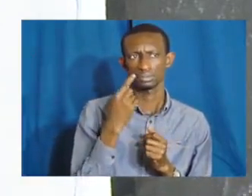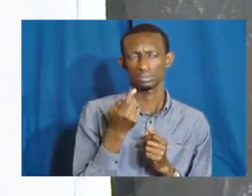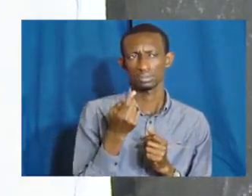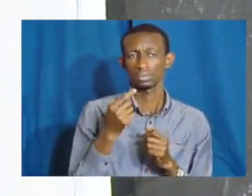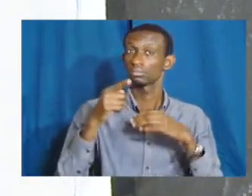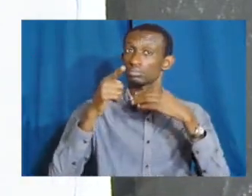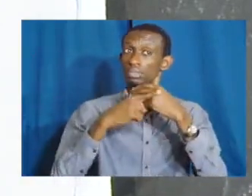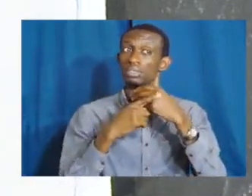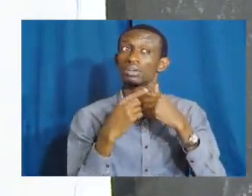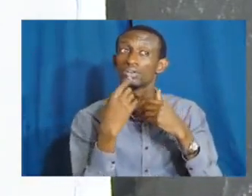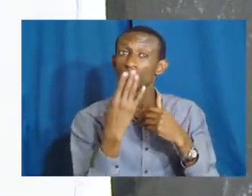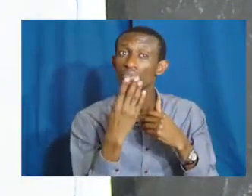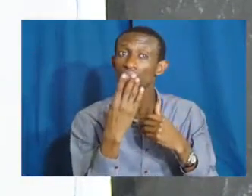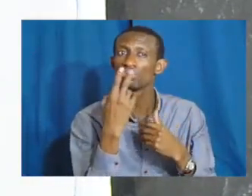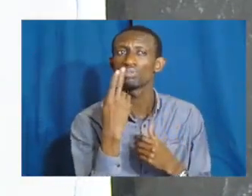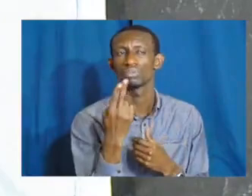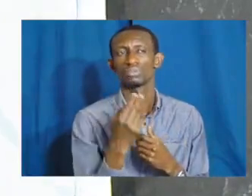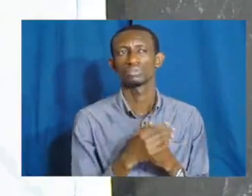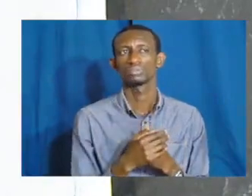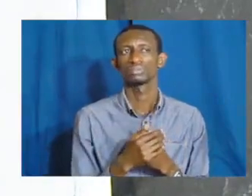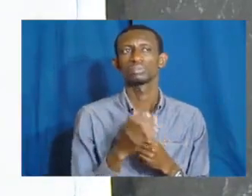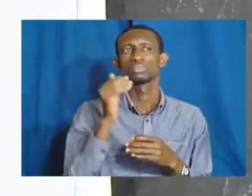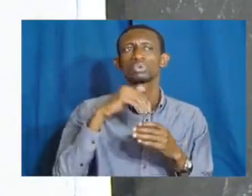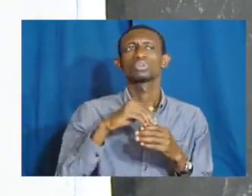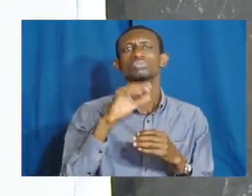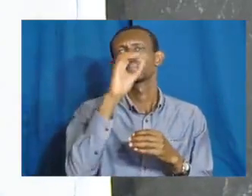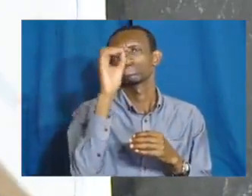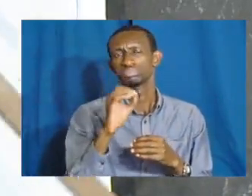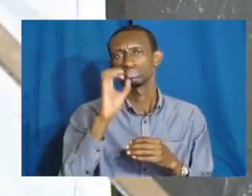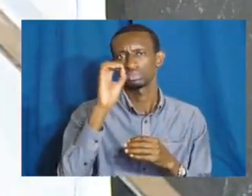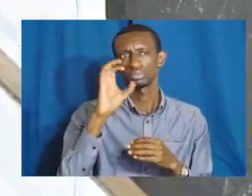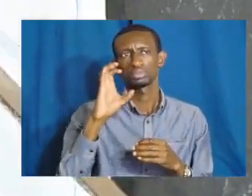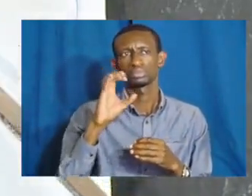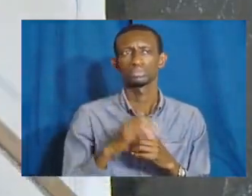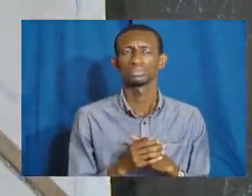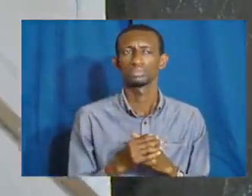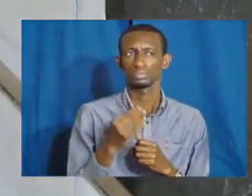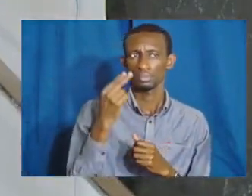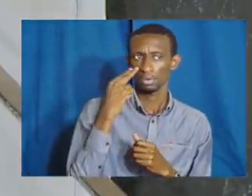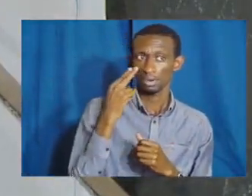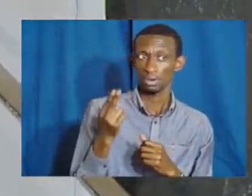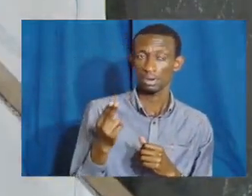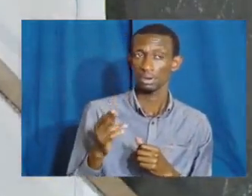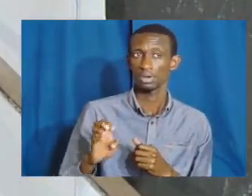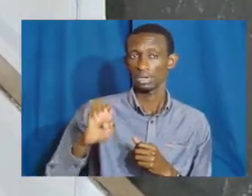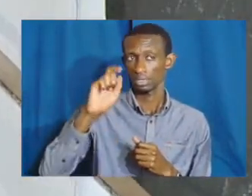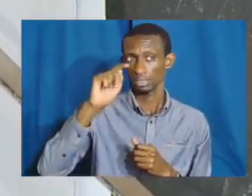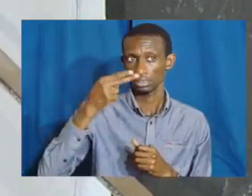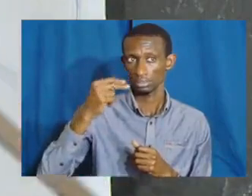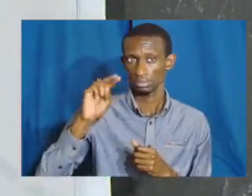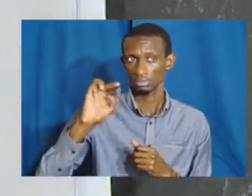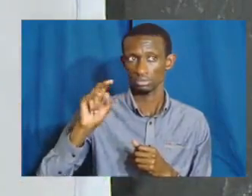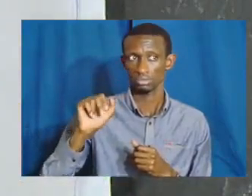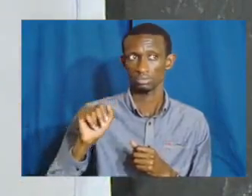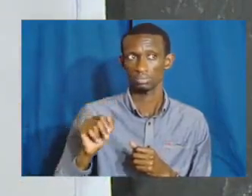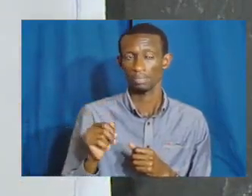the negative, this is negative 42 in degrees Celsius. When you look at the ethanol,